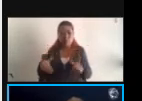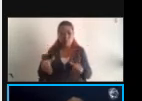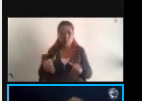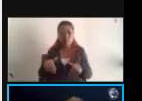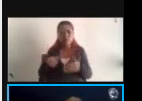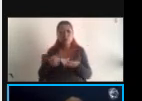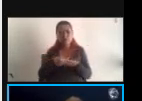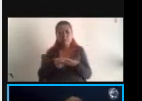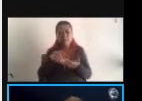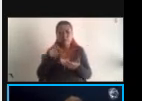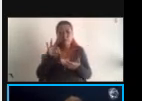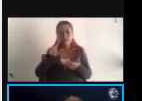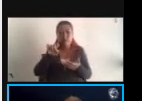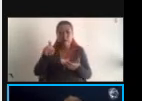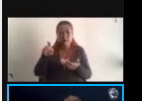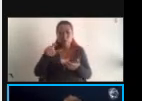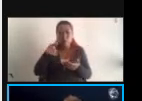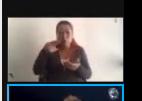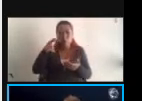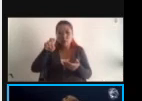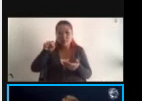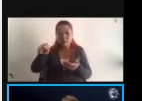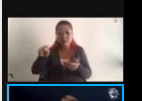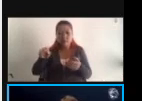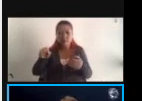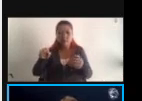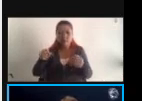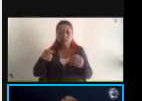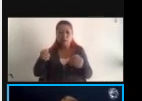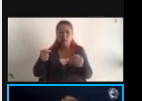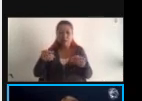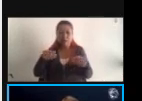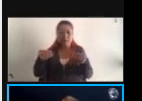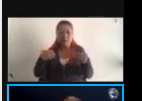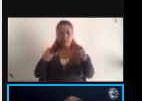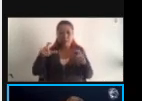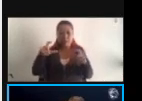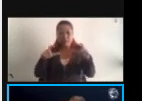became loose and we ended up with a leak on ISS. This